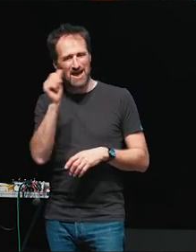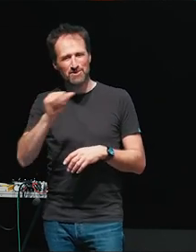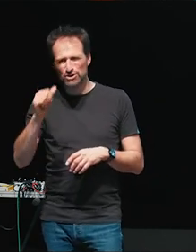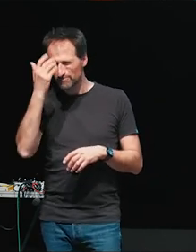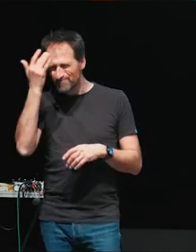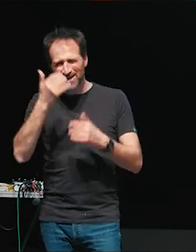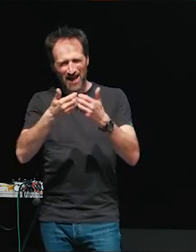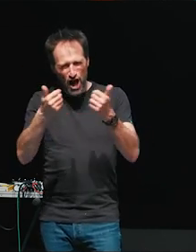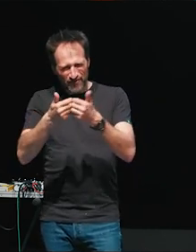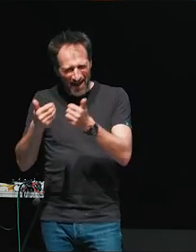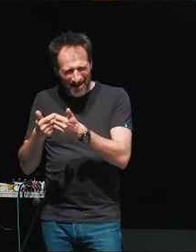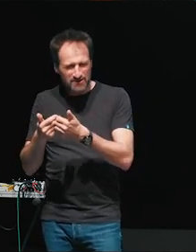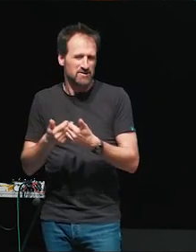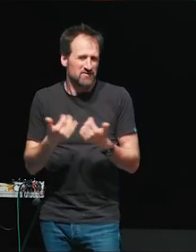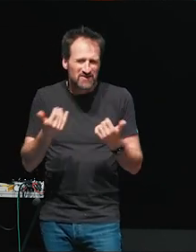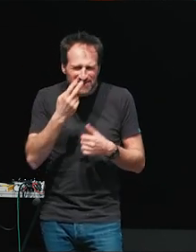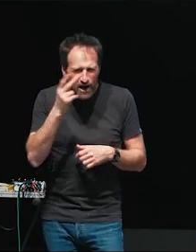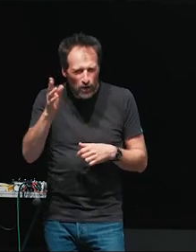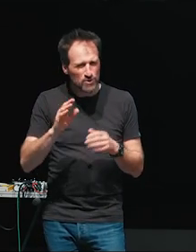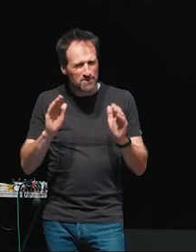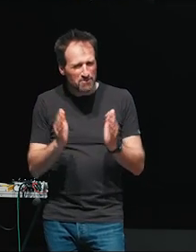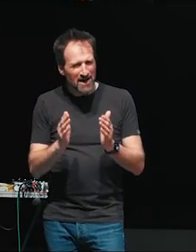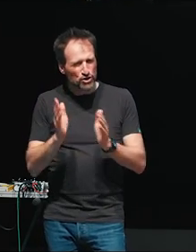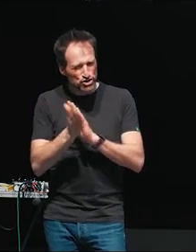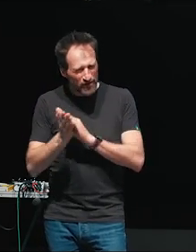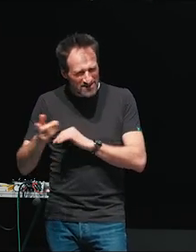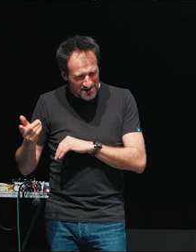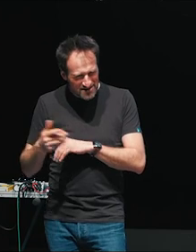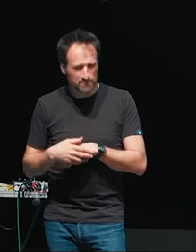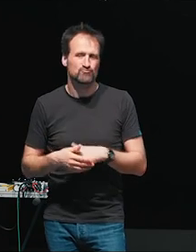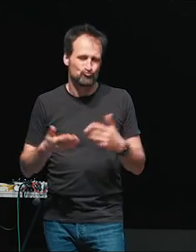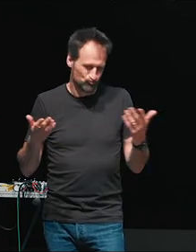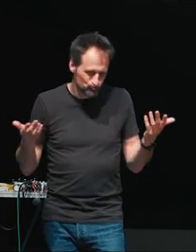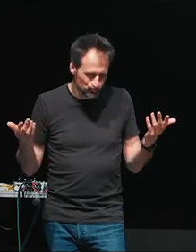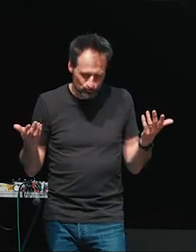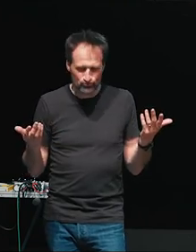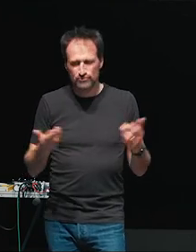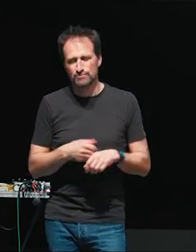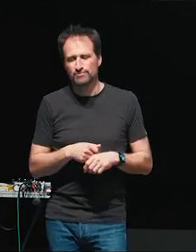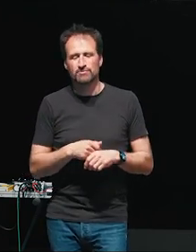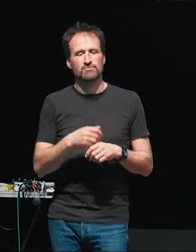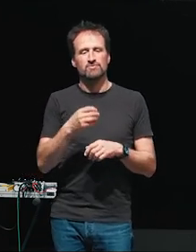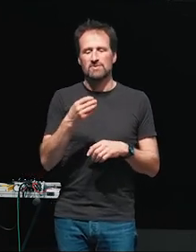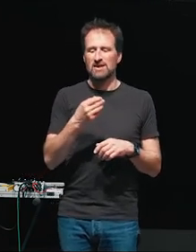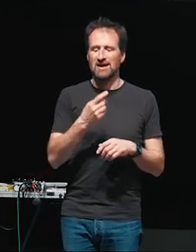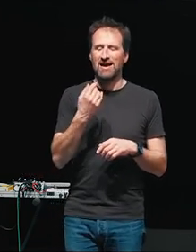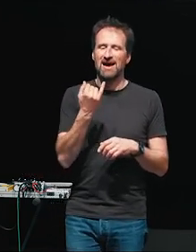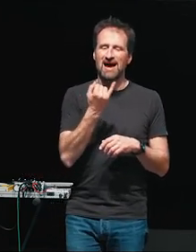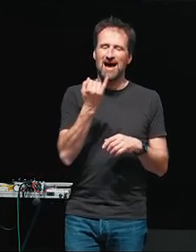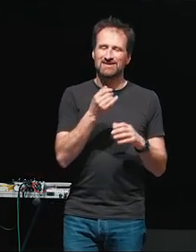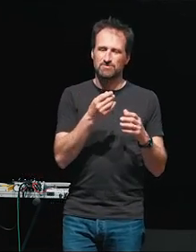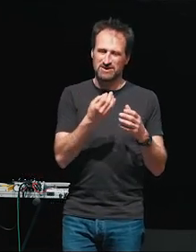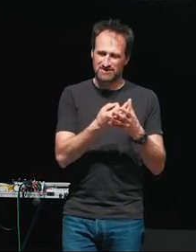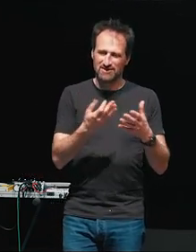microservices probably look like? Let's venture a guess. So items probably are their own logical unit. Users probably have their own logical